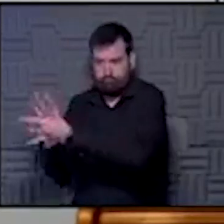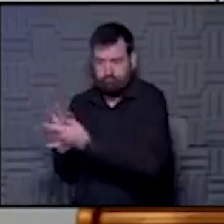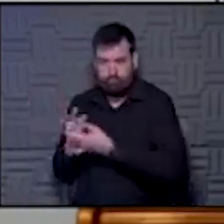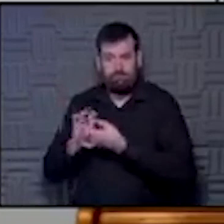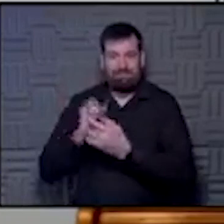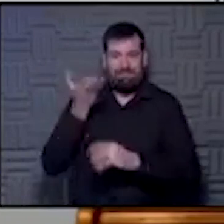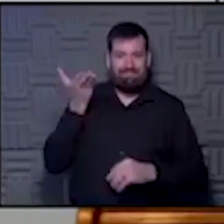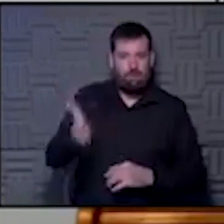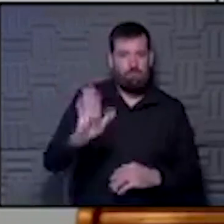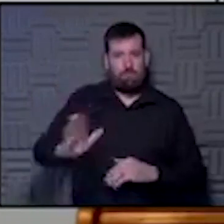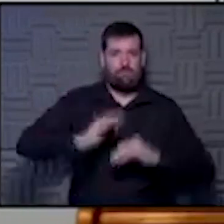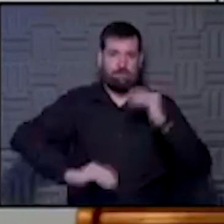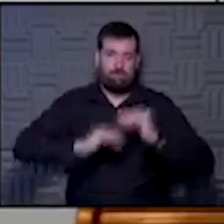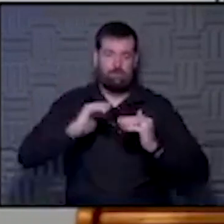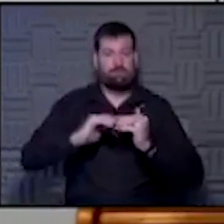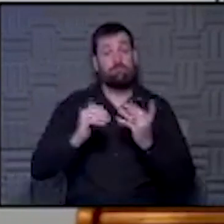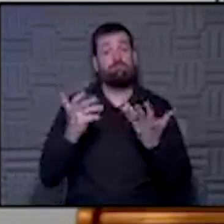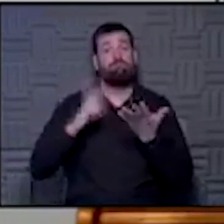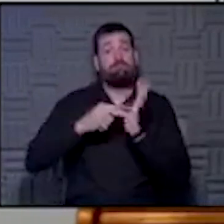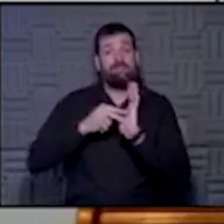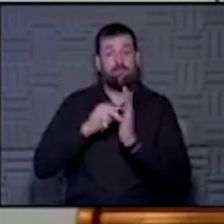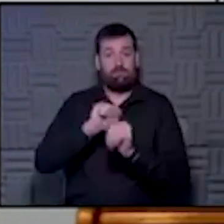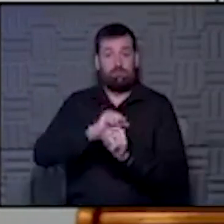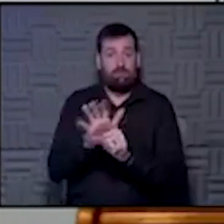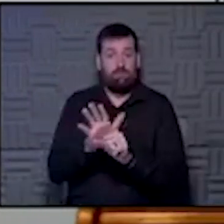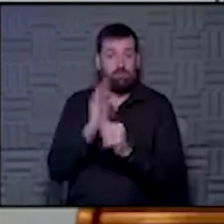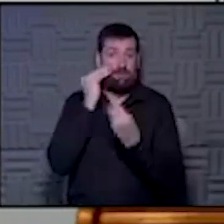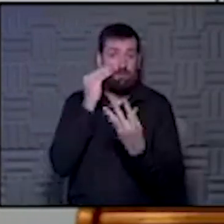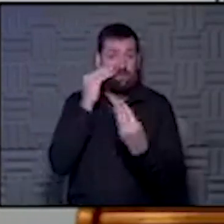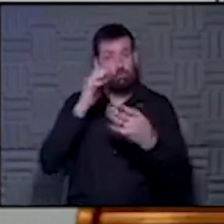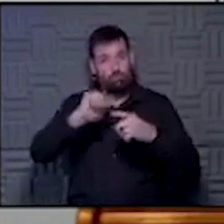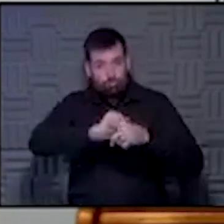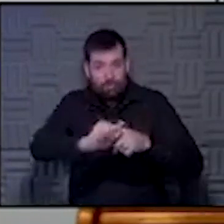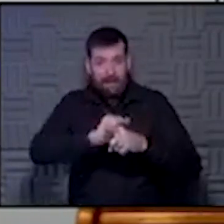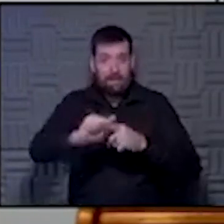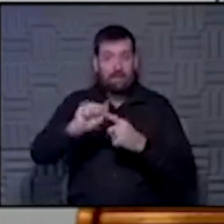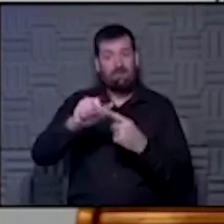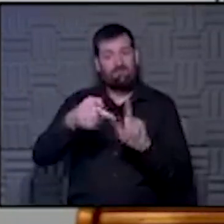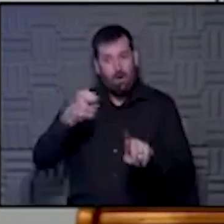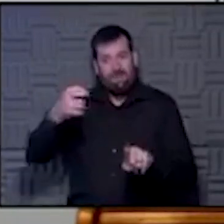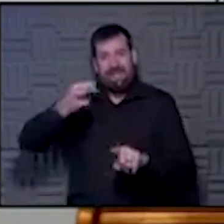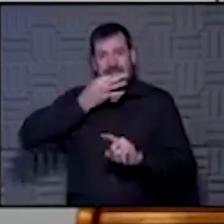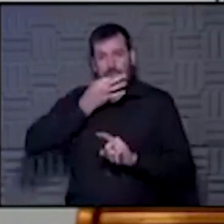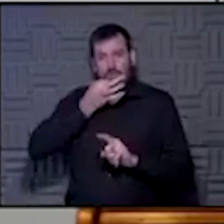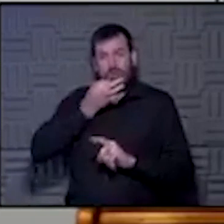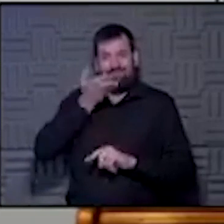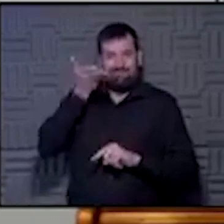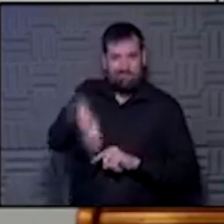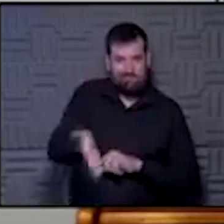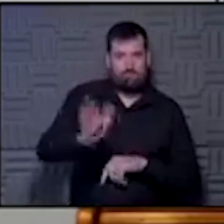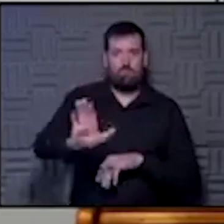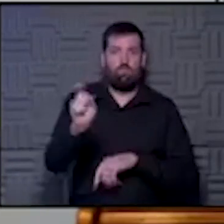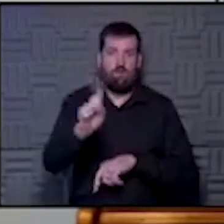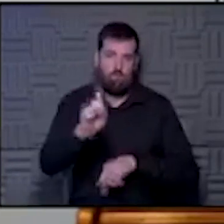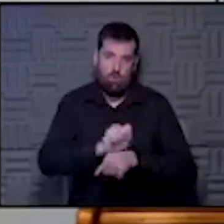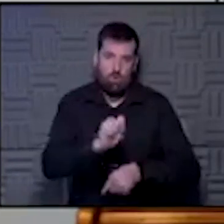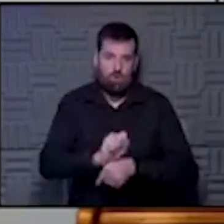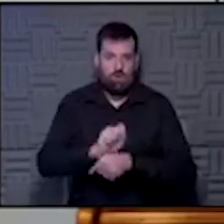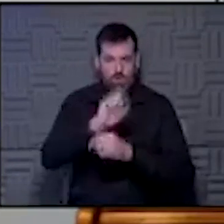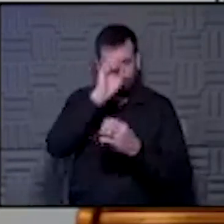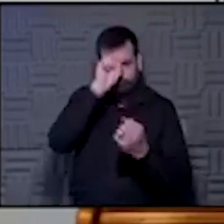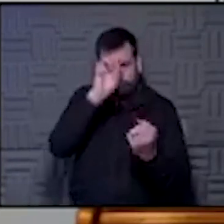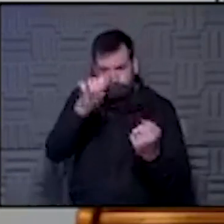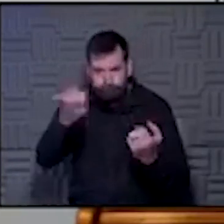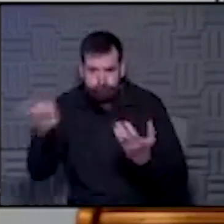the staff get the most up-to-date COVID information and training from experts right where they work. And one of the great things about